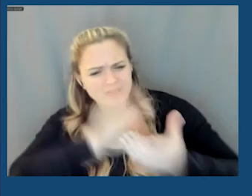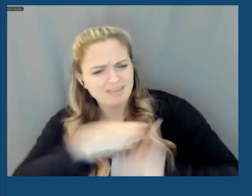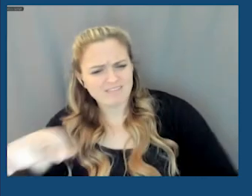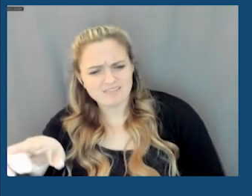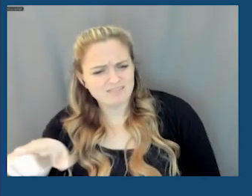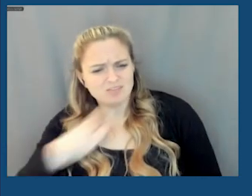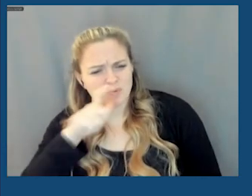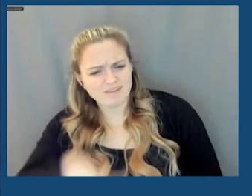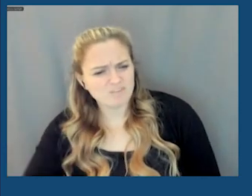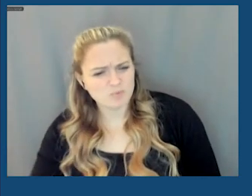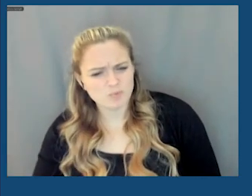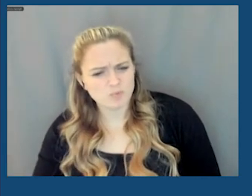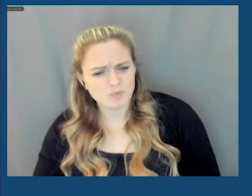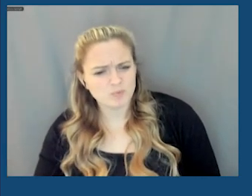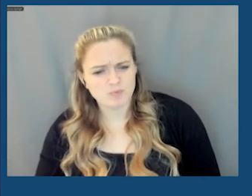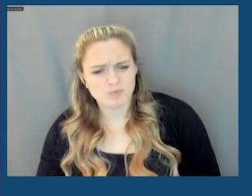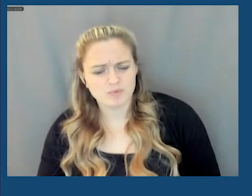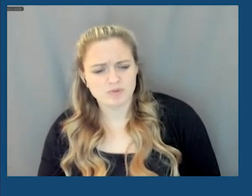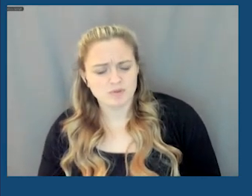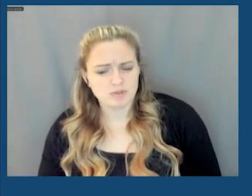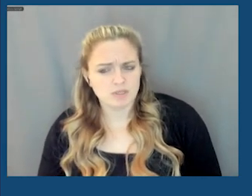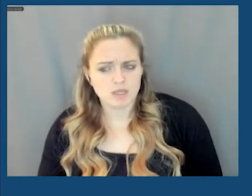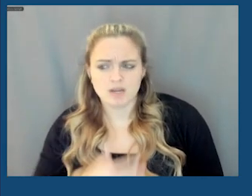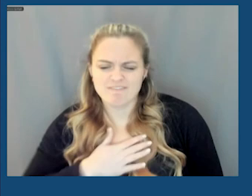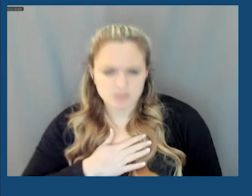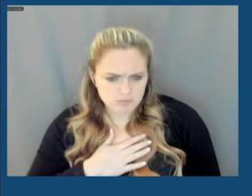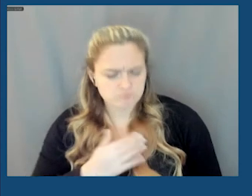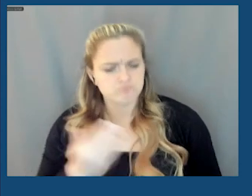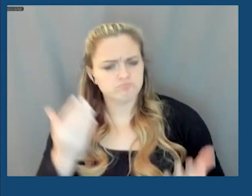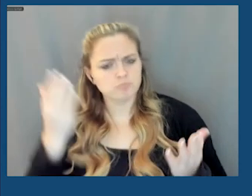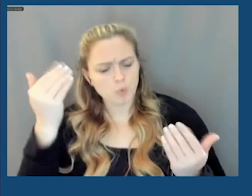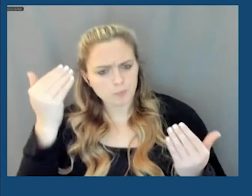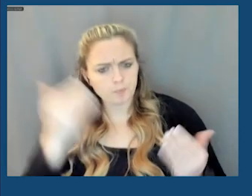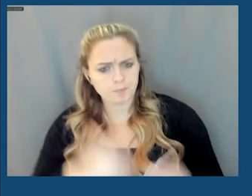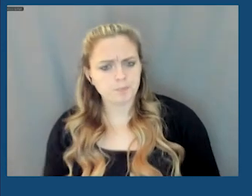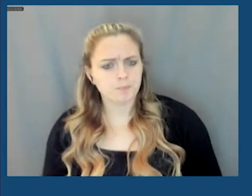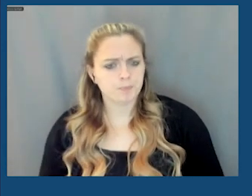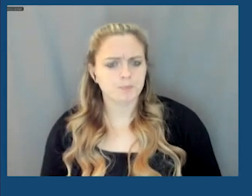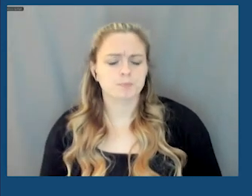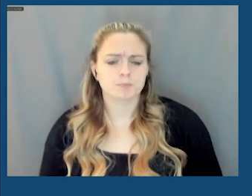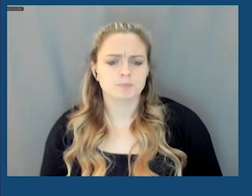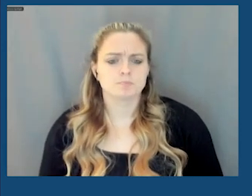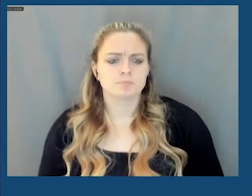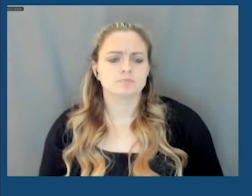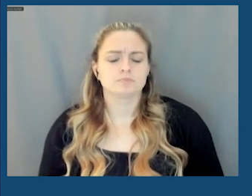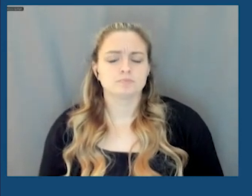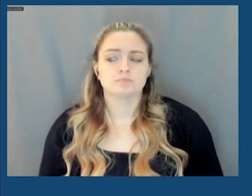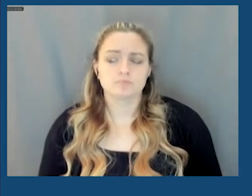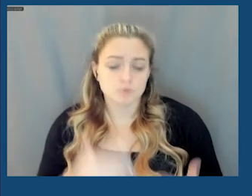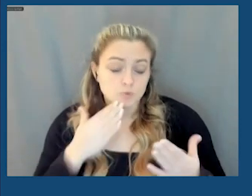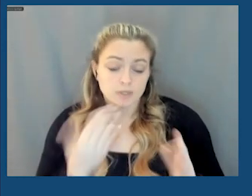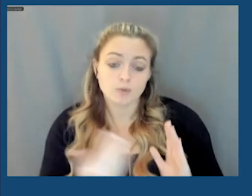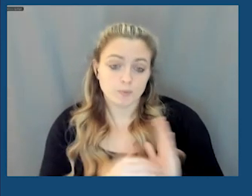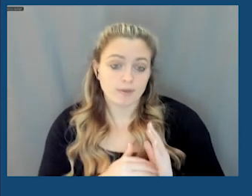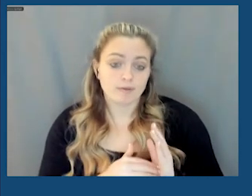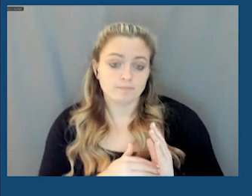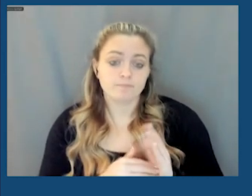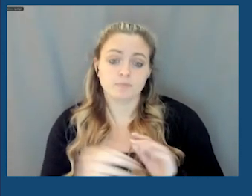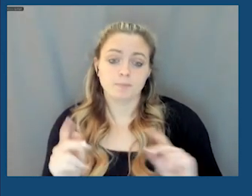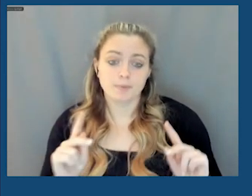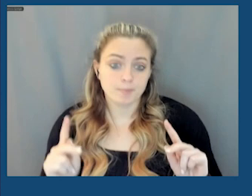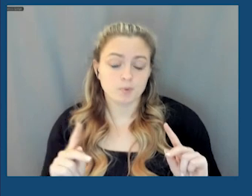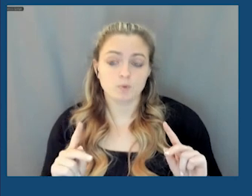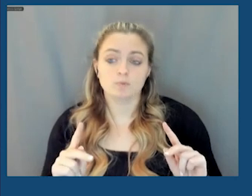that person. And that gives me hope. It truly, truly does. And so I want to thank again the people who convened